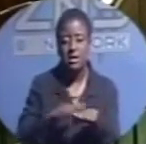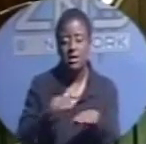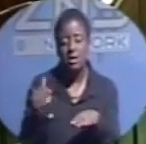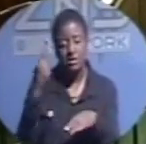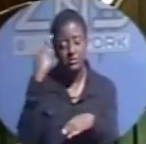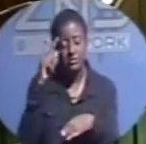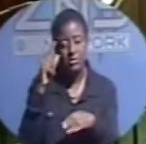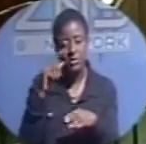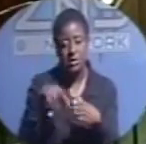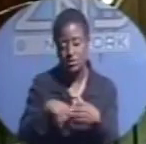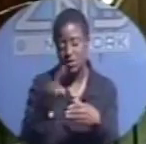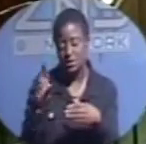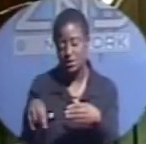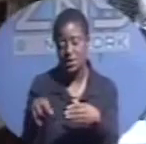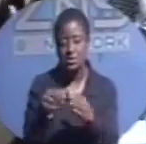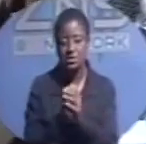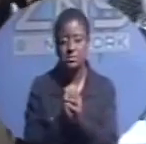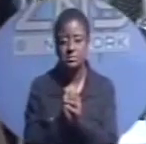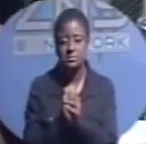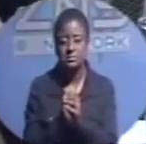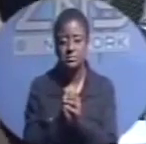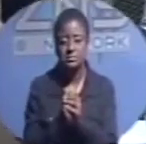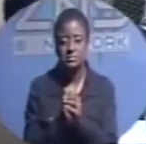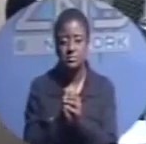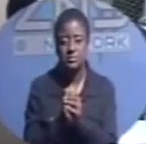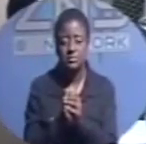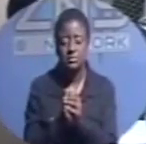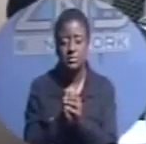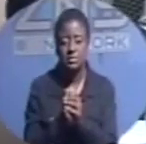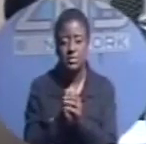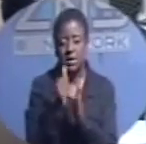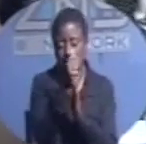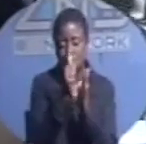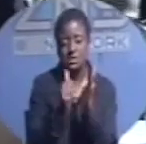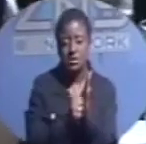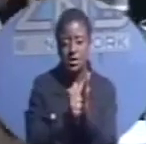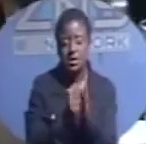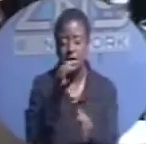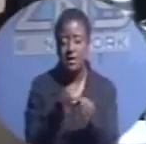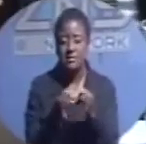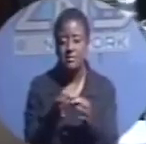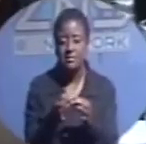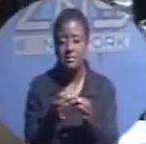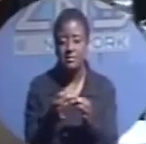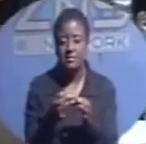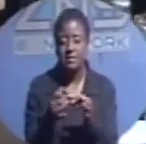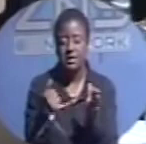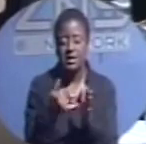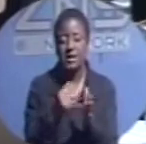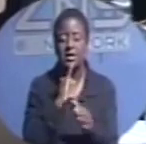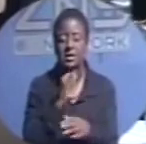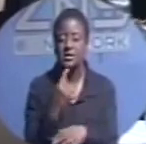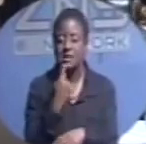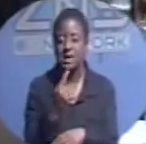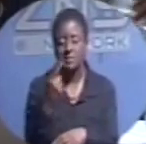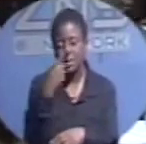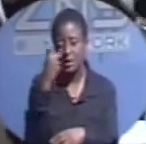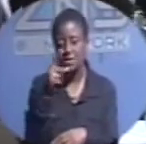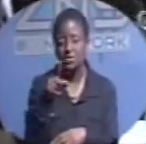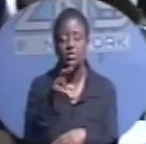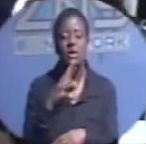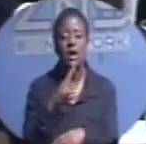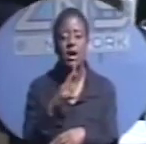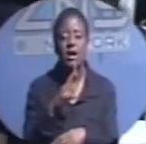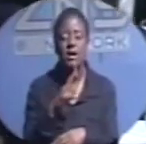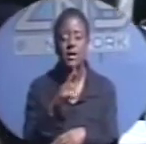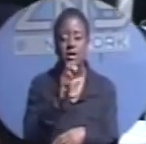Attorney Wayne Monroe. If it is said that because you are sued, you should resign, tomorrow